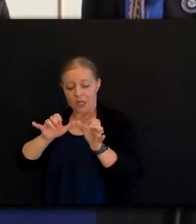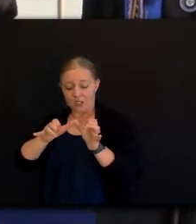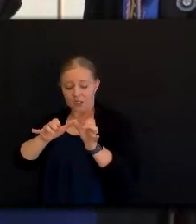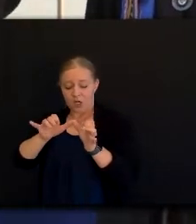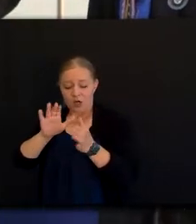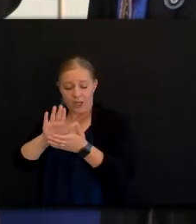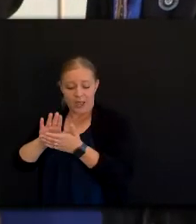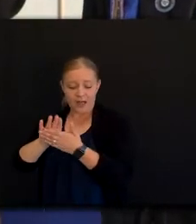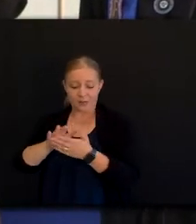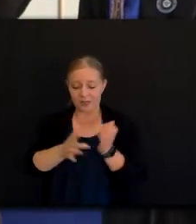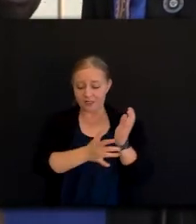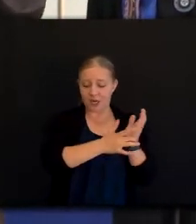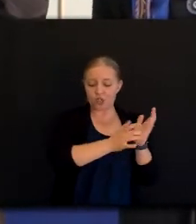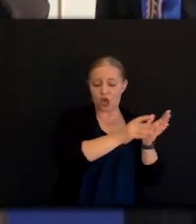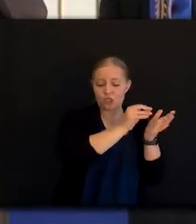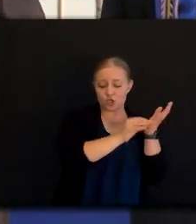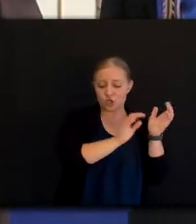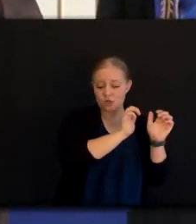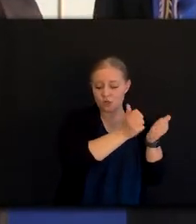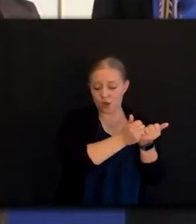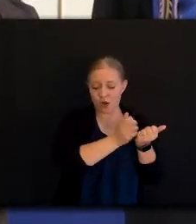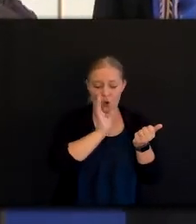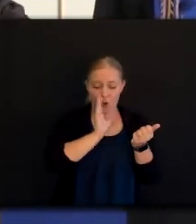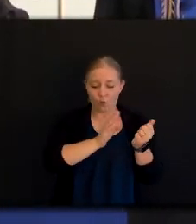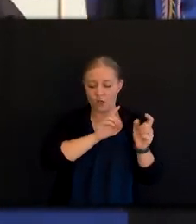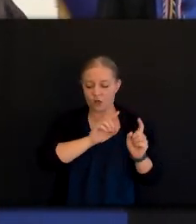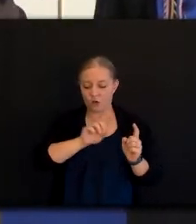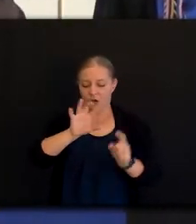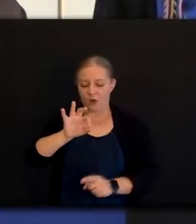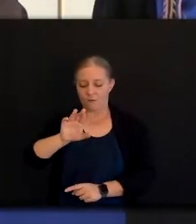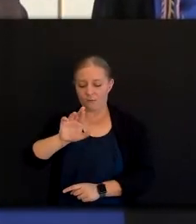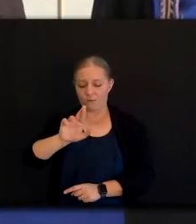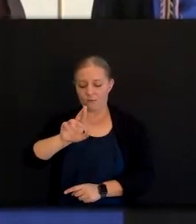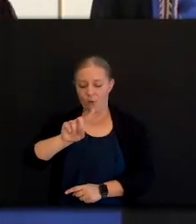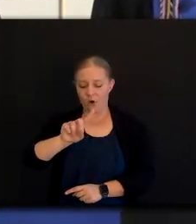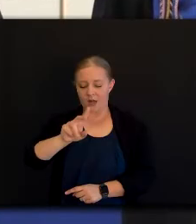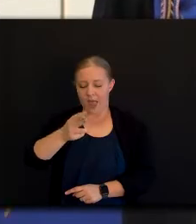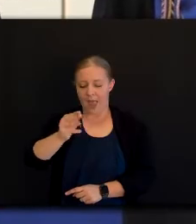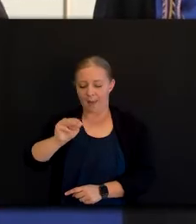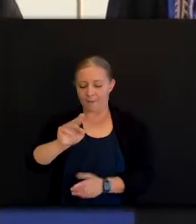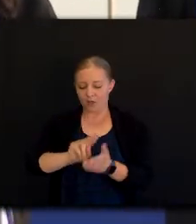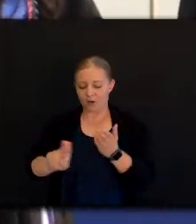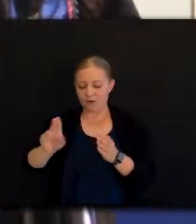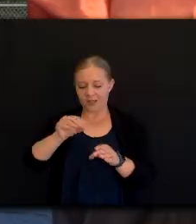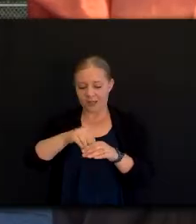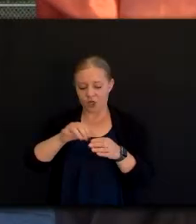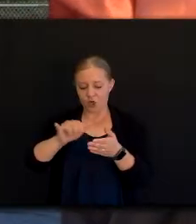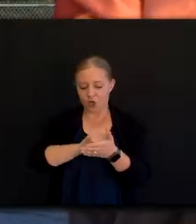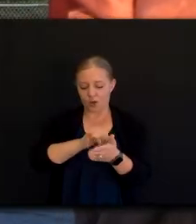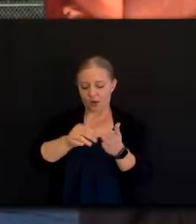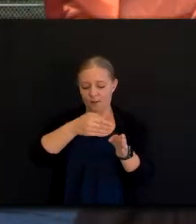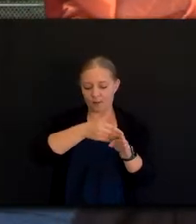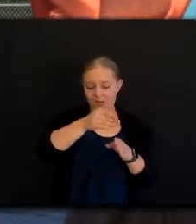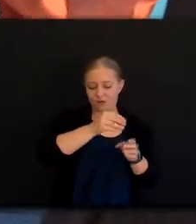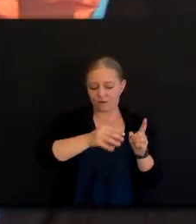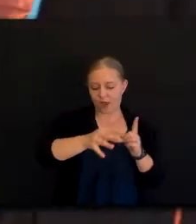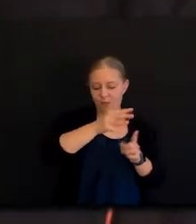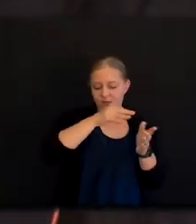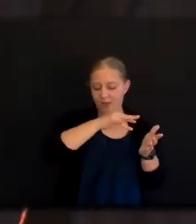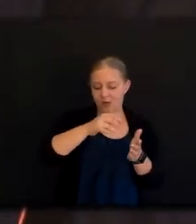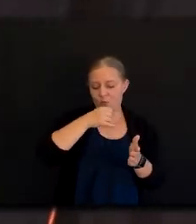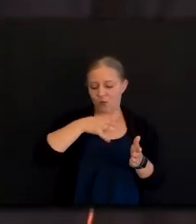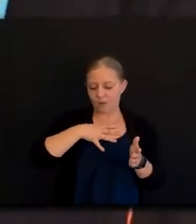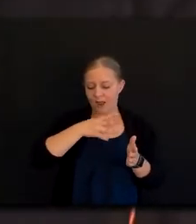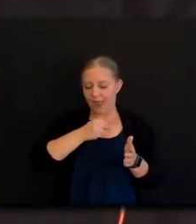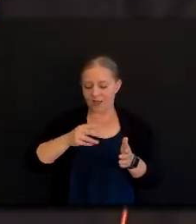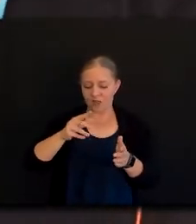Studies and Women and Gender Studies in a pre-law track. Alexandria Koyman. Alexandria's